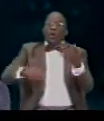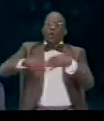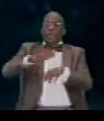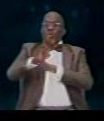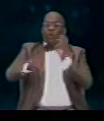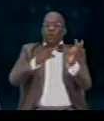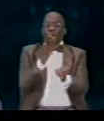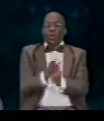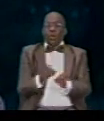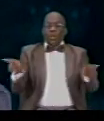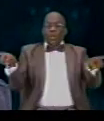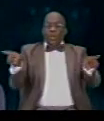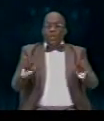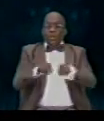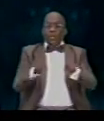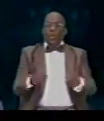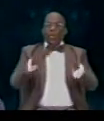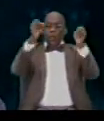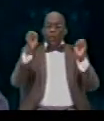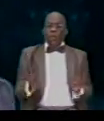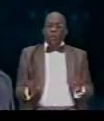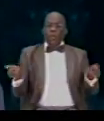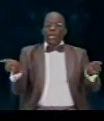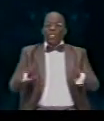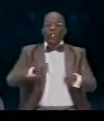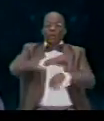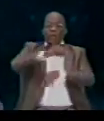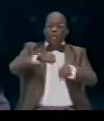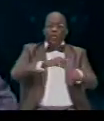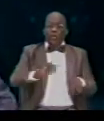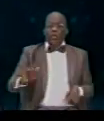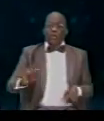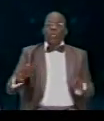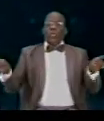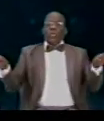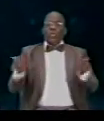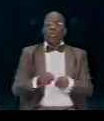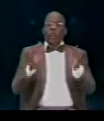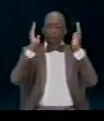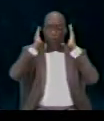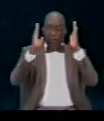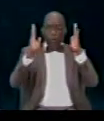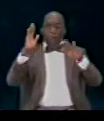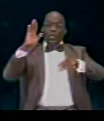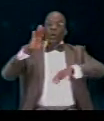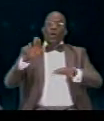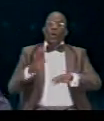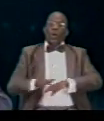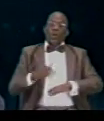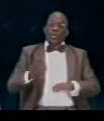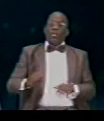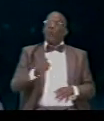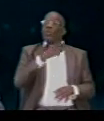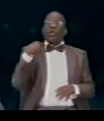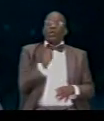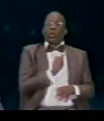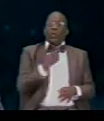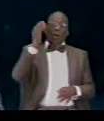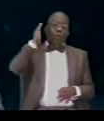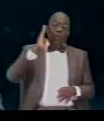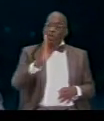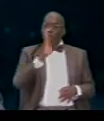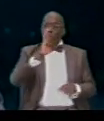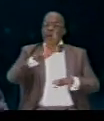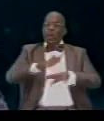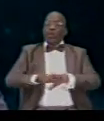grace, same power, same anointing, same focus that is upon the servant of the Lord, the covenant, will be upon all